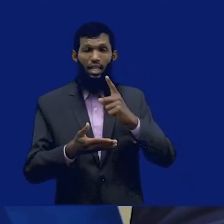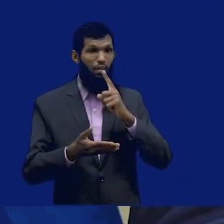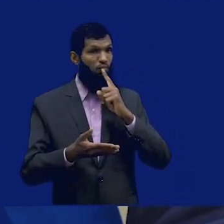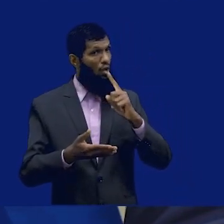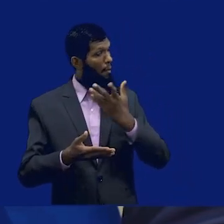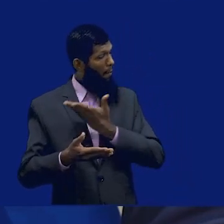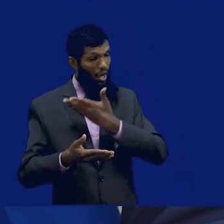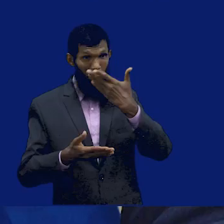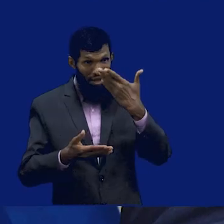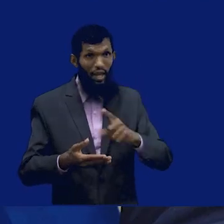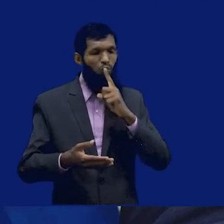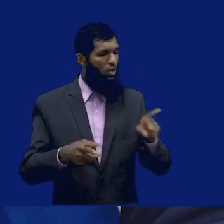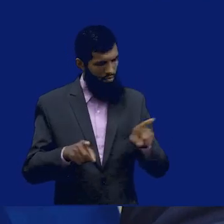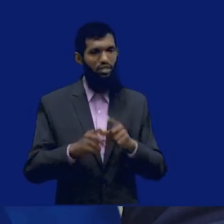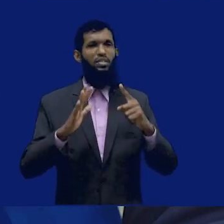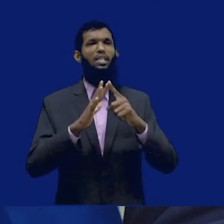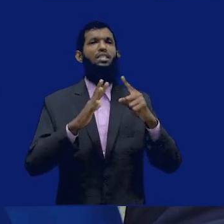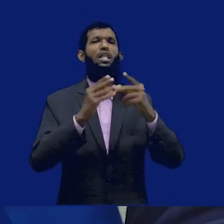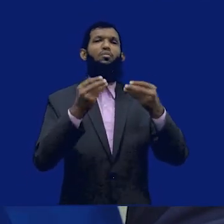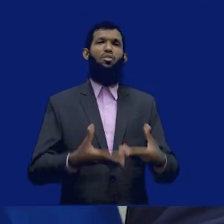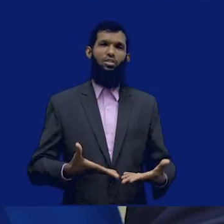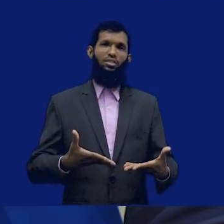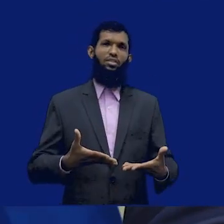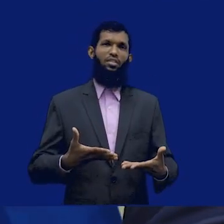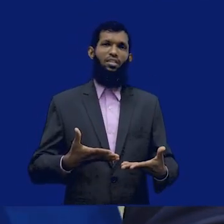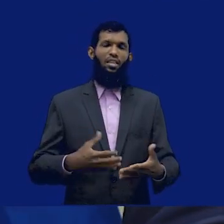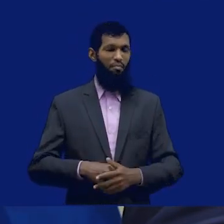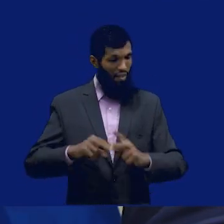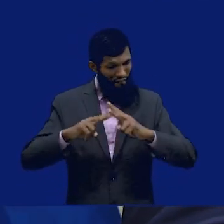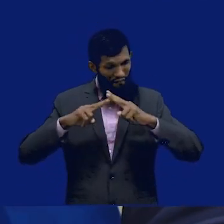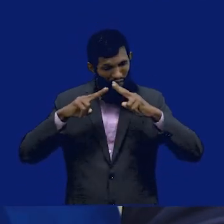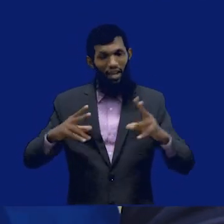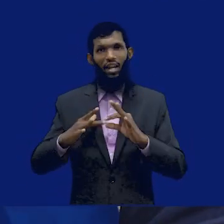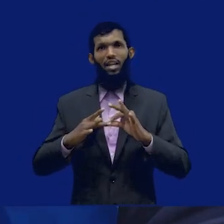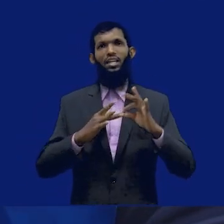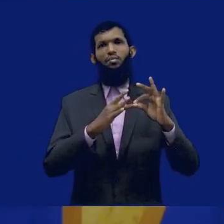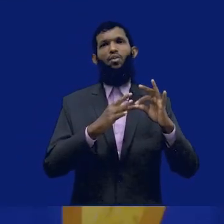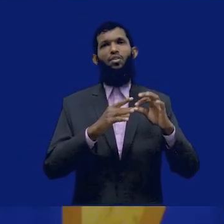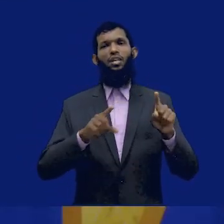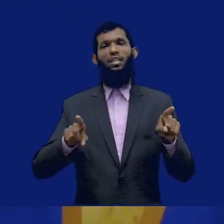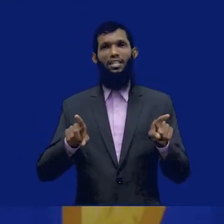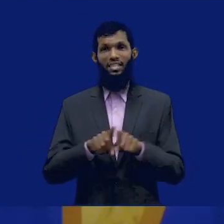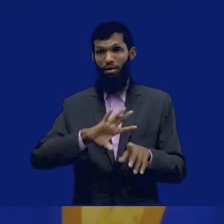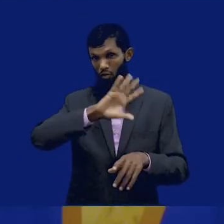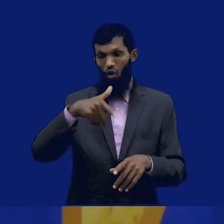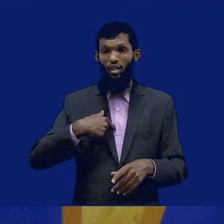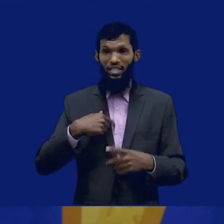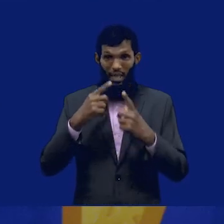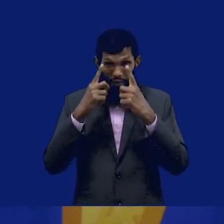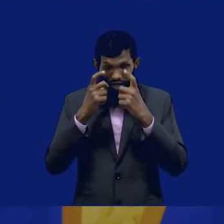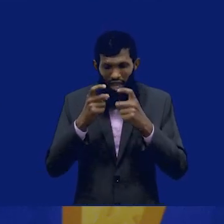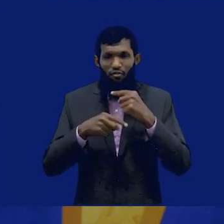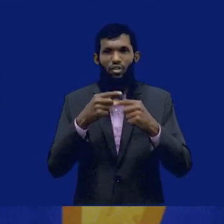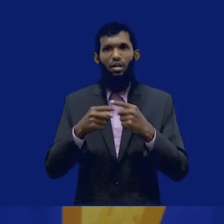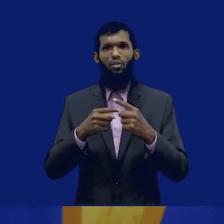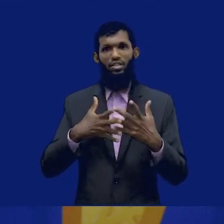zakat will go outside the fold of Islam. So it is a very important arkan, in other words, a